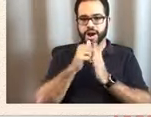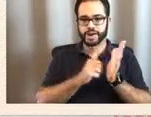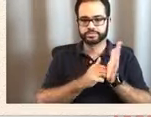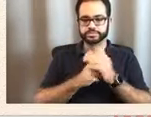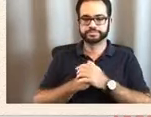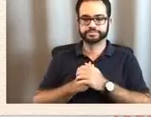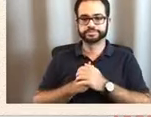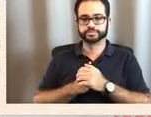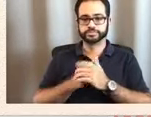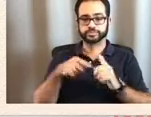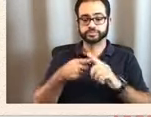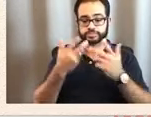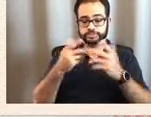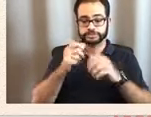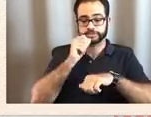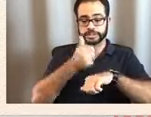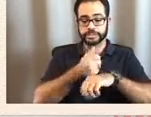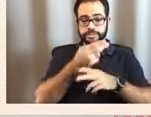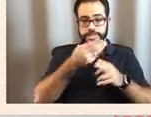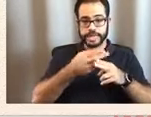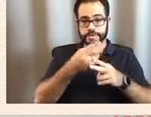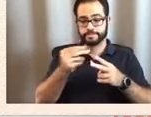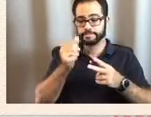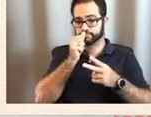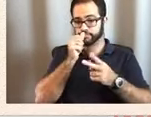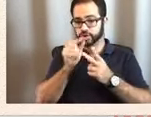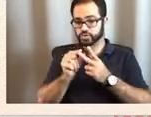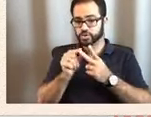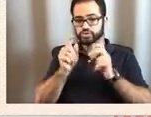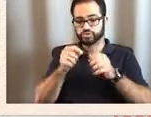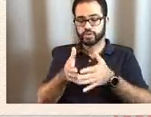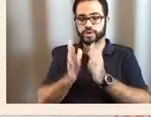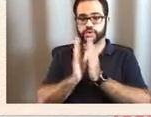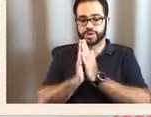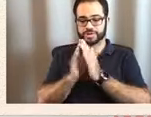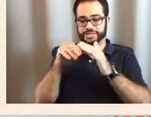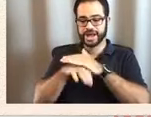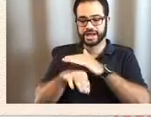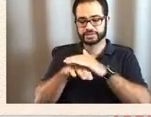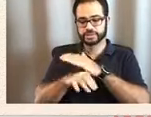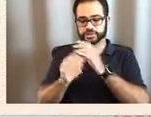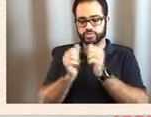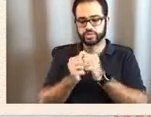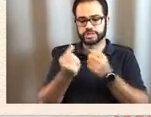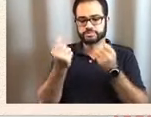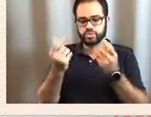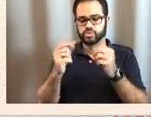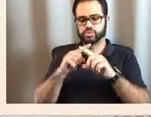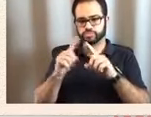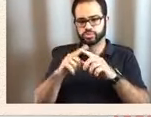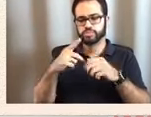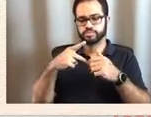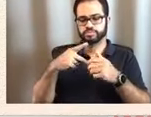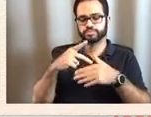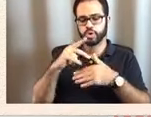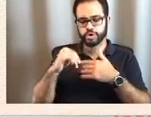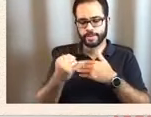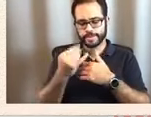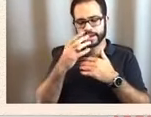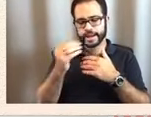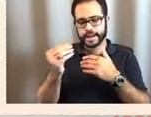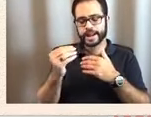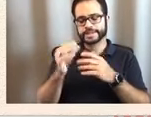have a username password, you can request access with multiple programs and CDC Plus consumers if you